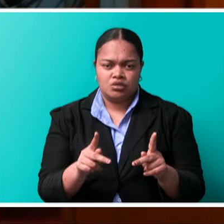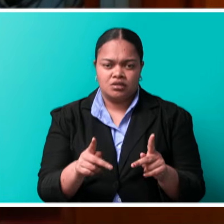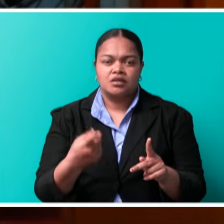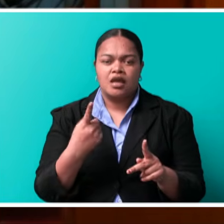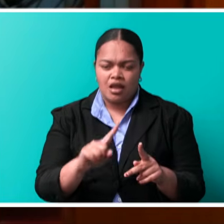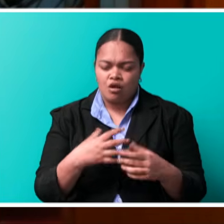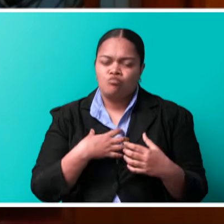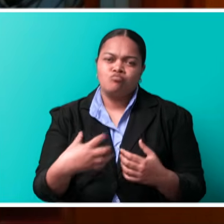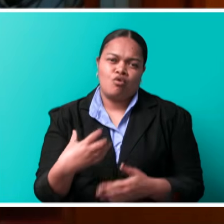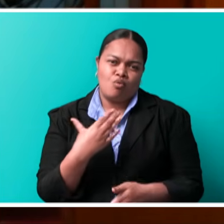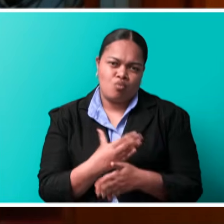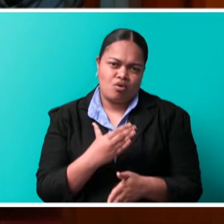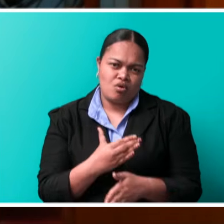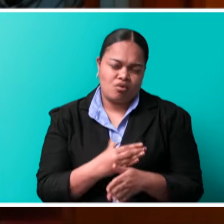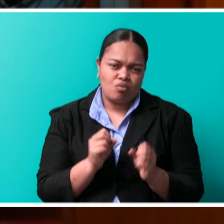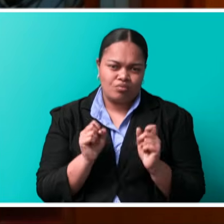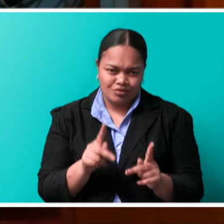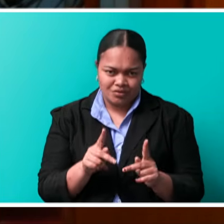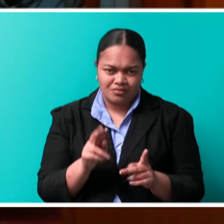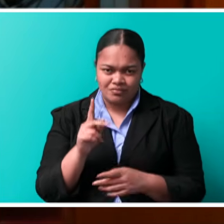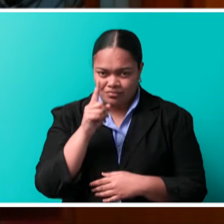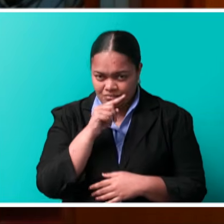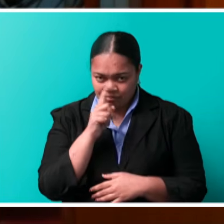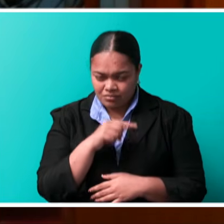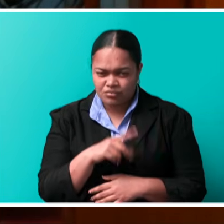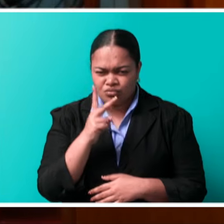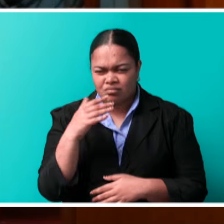Investment Fiji is facilitating 254